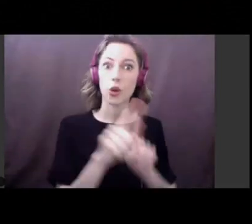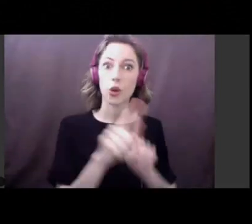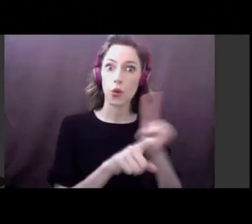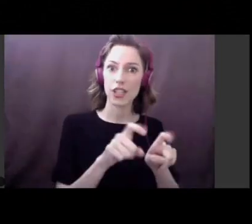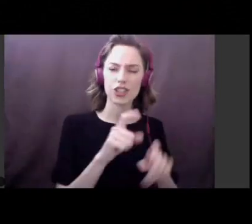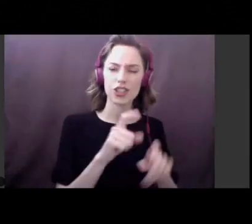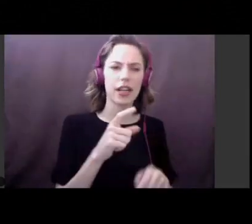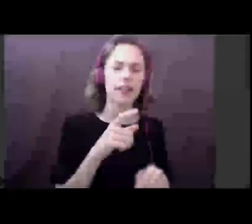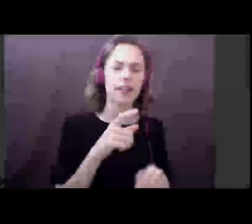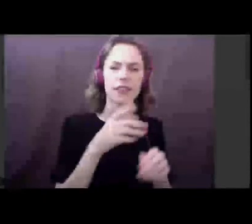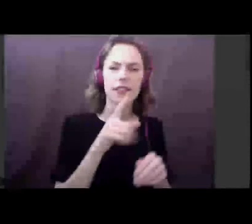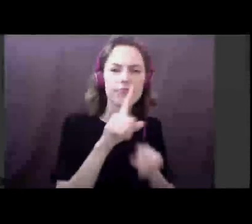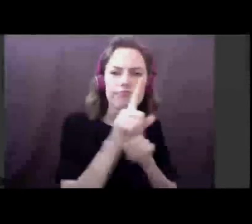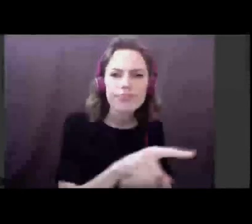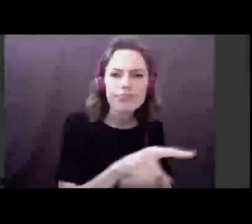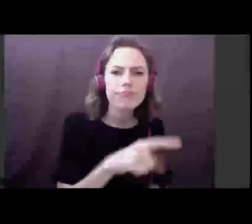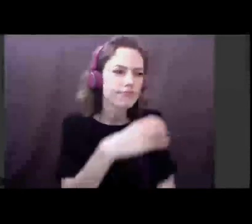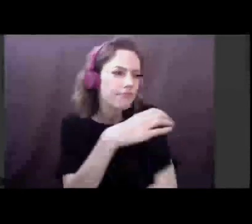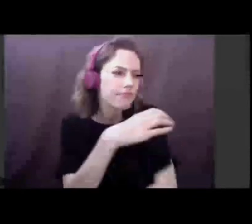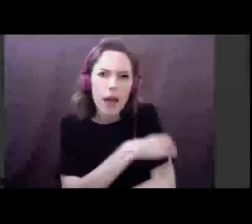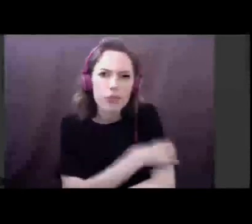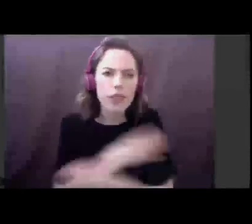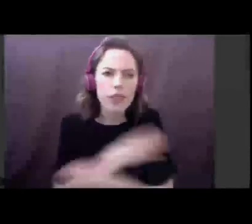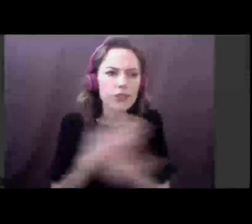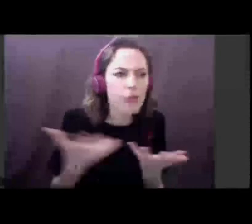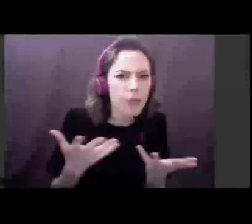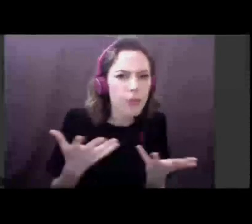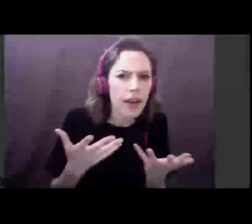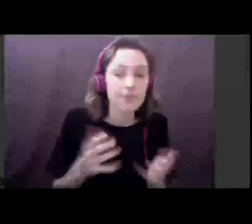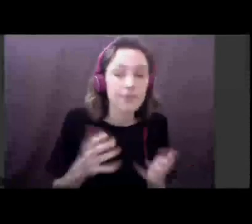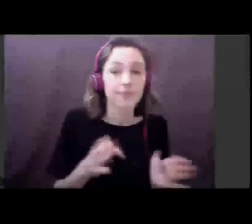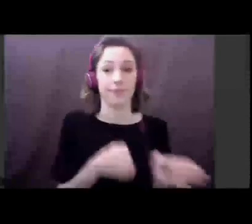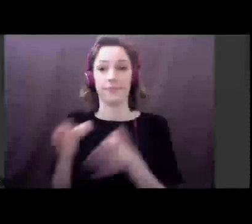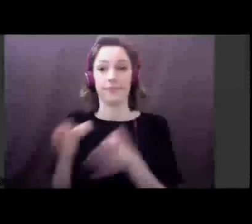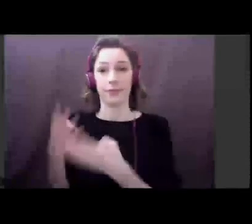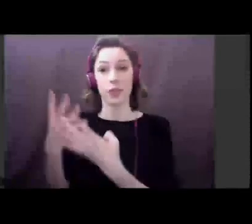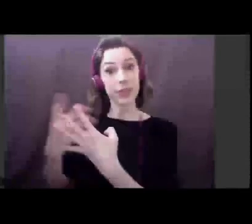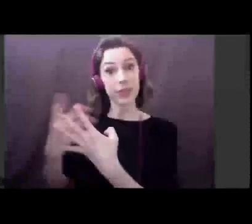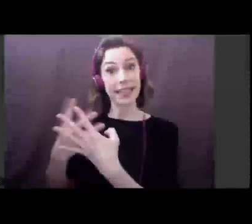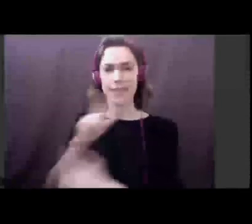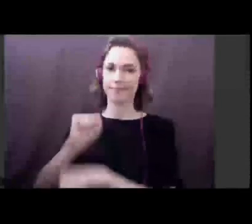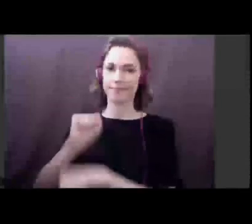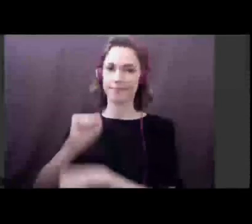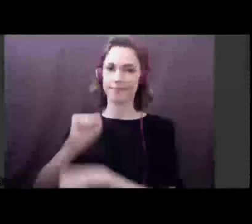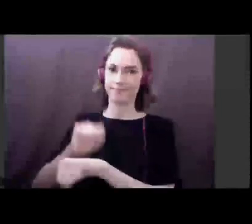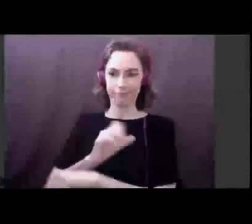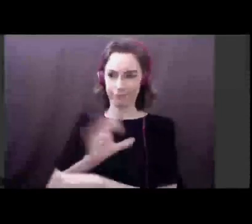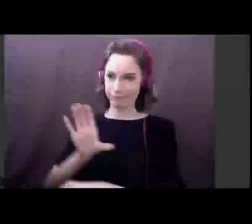and evaluations to try to come up with a diagnosis of some kind. Next slide.